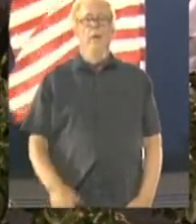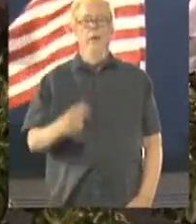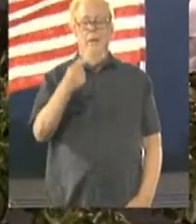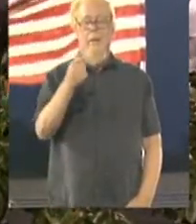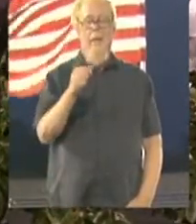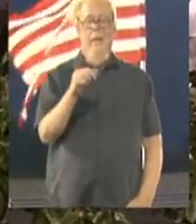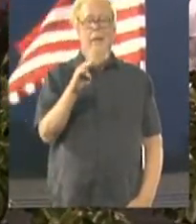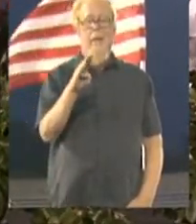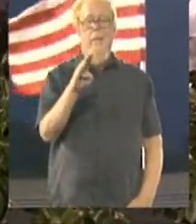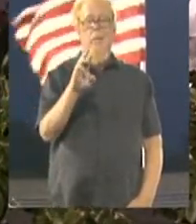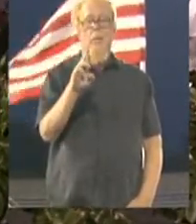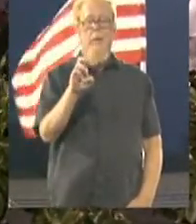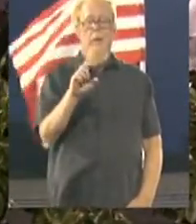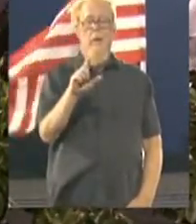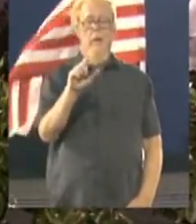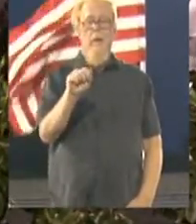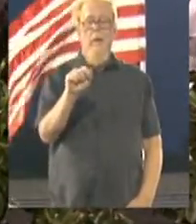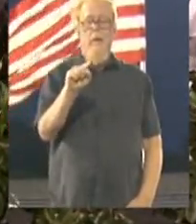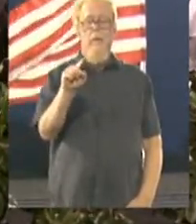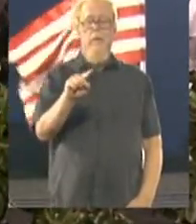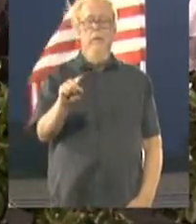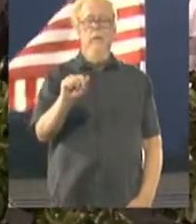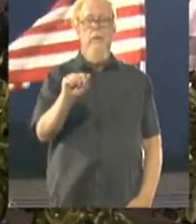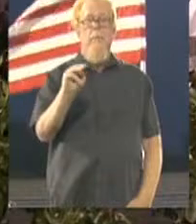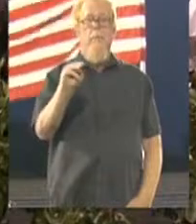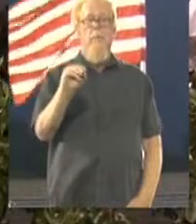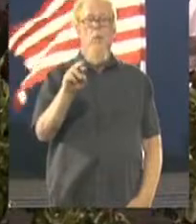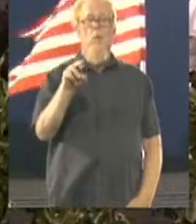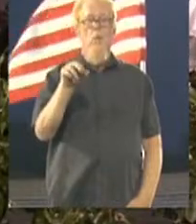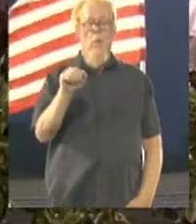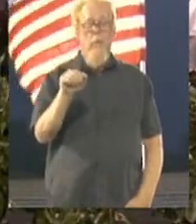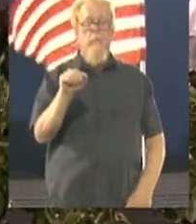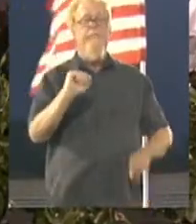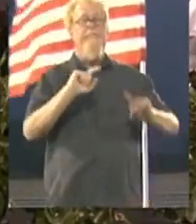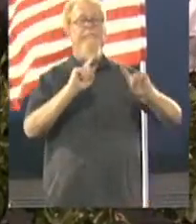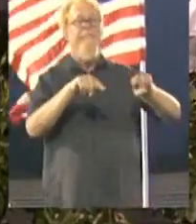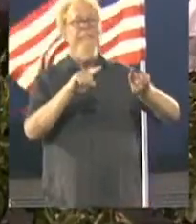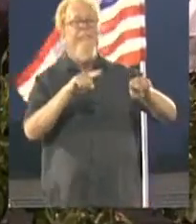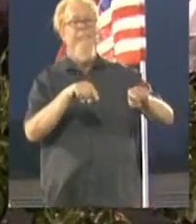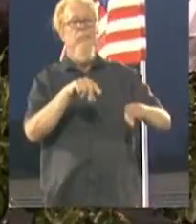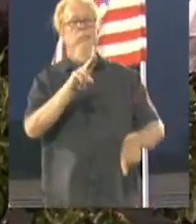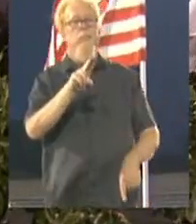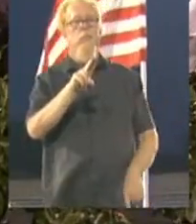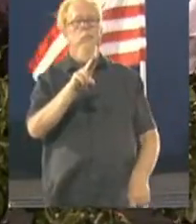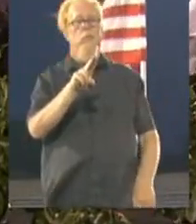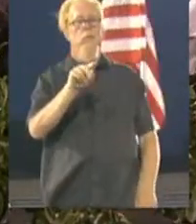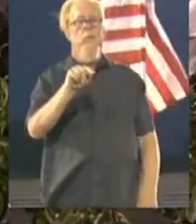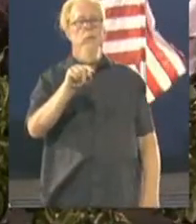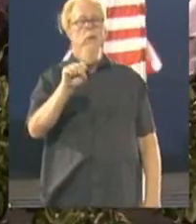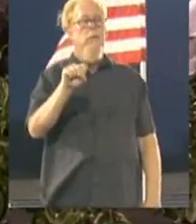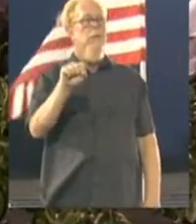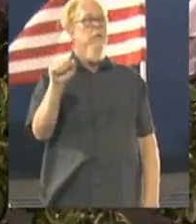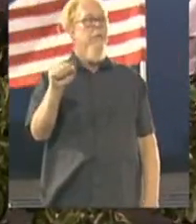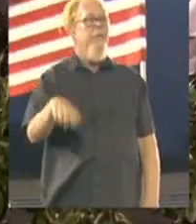Gabriela Marie Zamora will be attending the University of Texas at San Antonio.